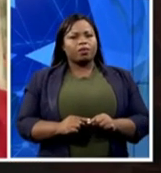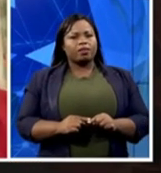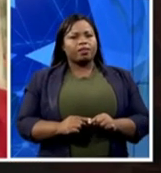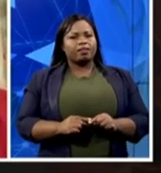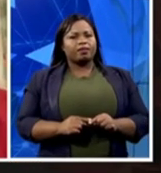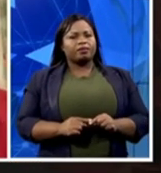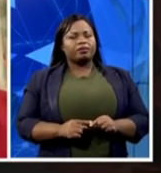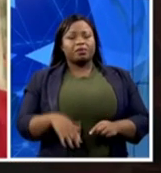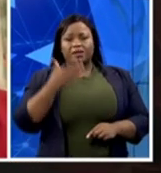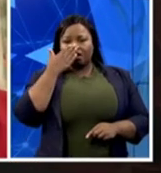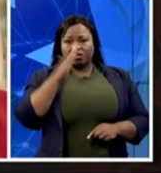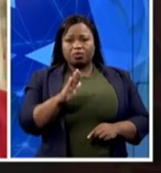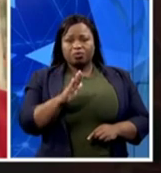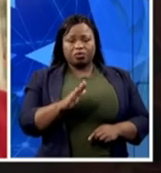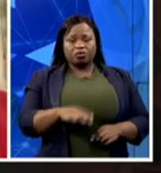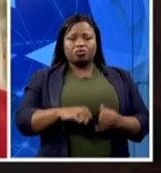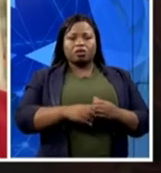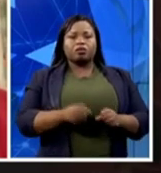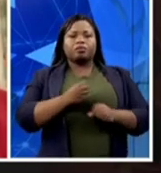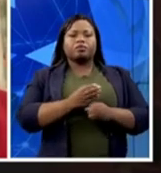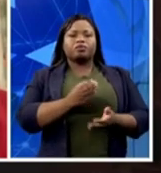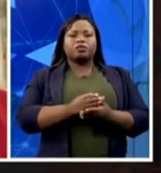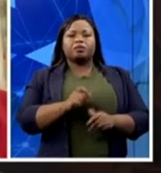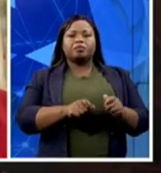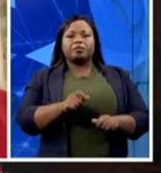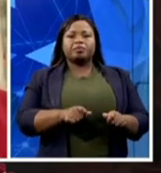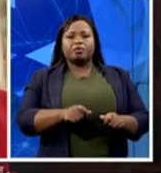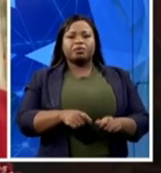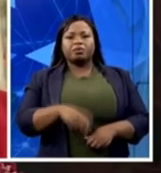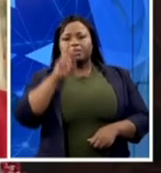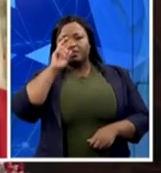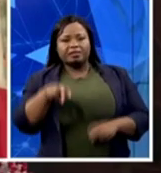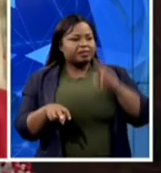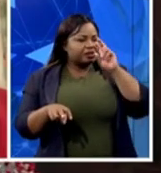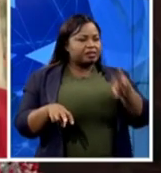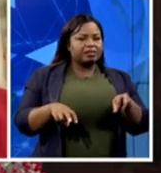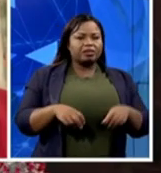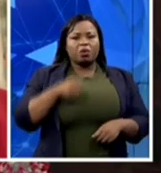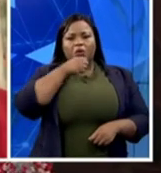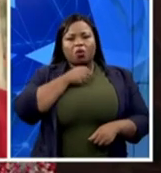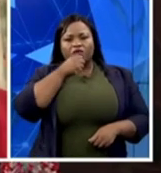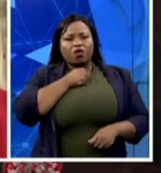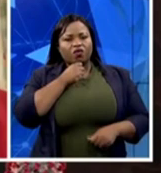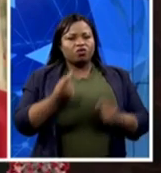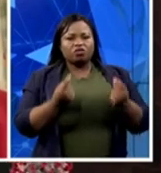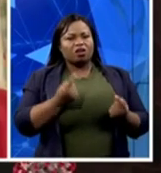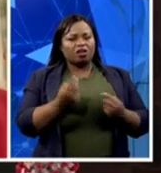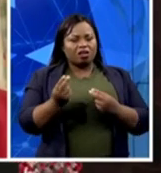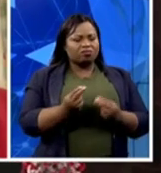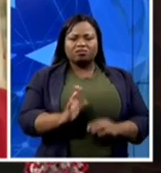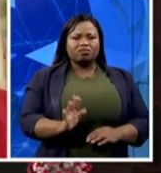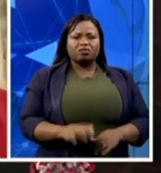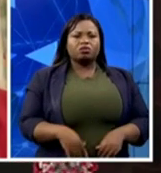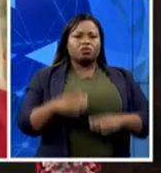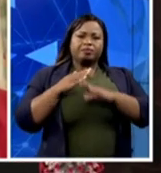that people don't share my sneeze, people don't share my cough, and we want not to spread it to others. If we put